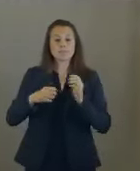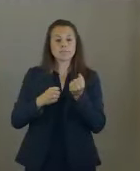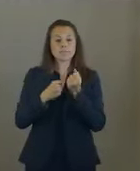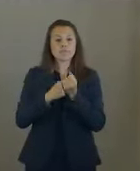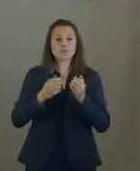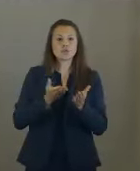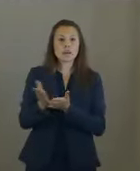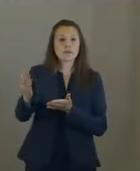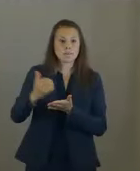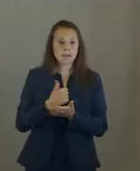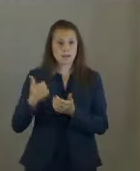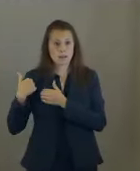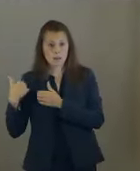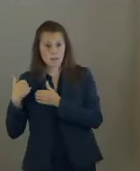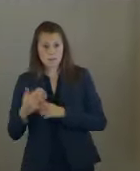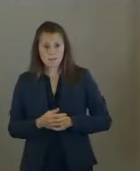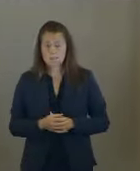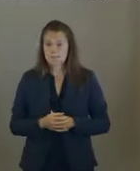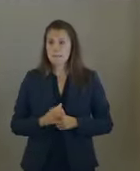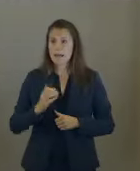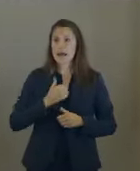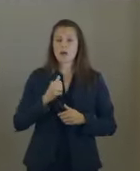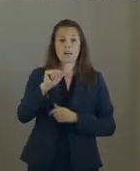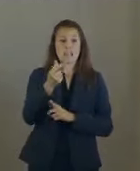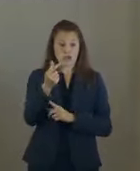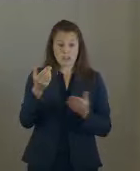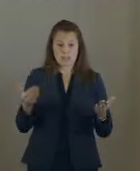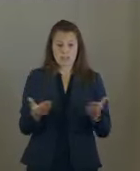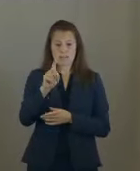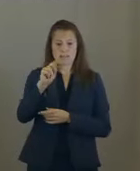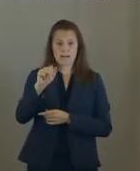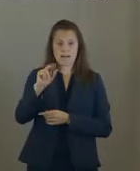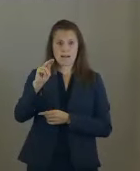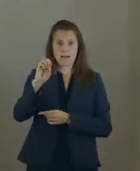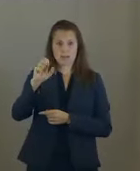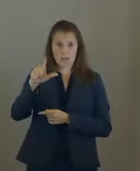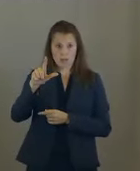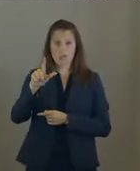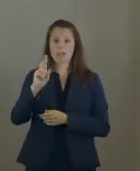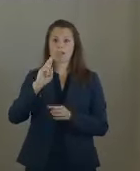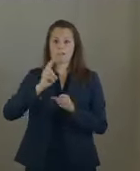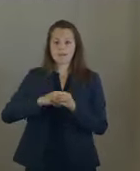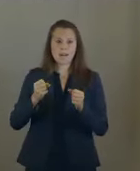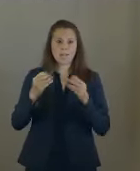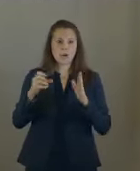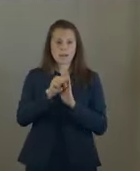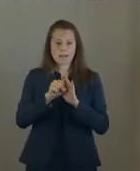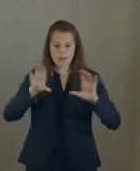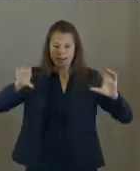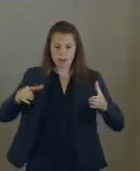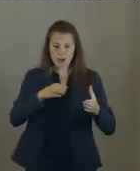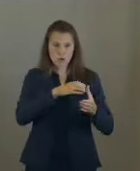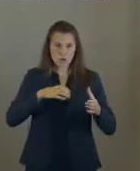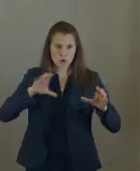and accountability. Our Attorney General, Dana Nessel, joined a multi-state coalition of